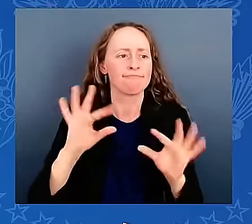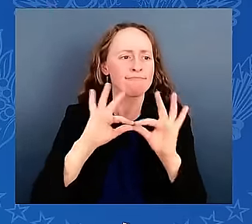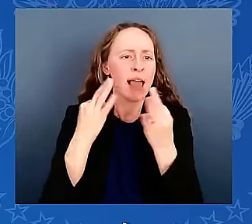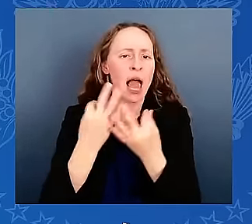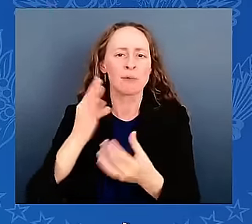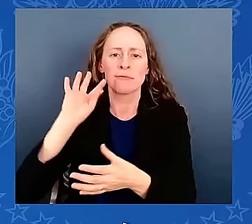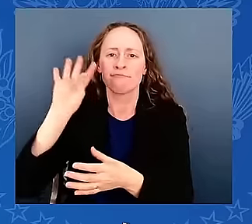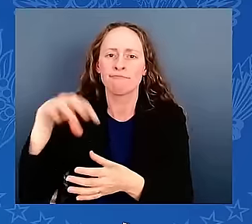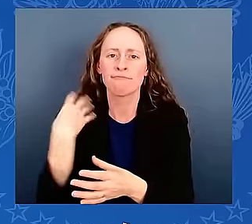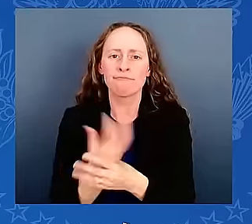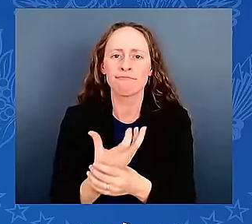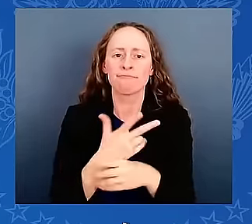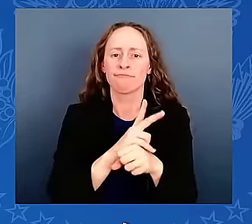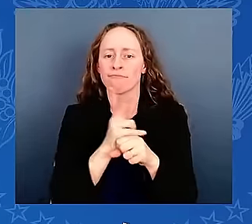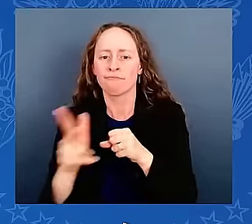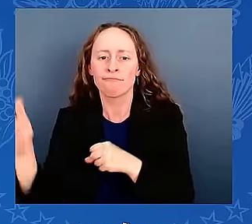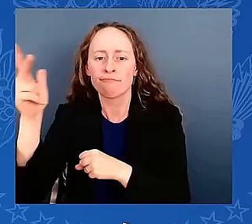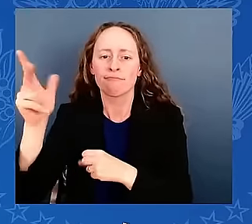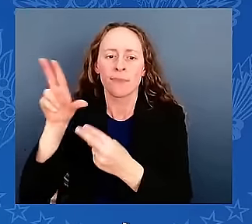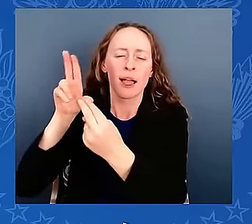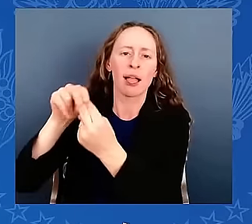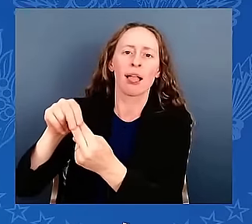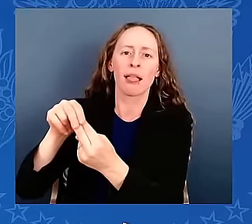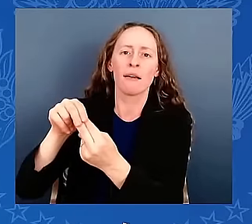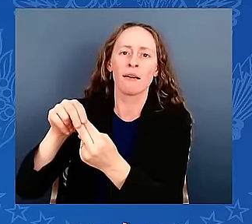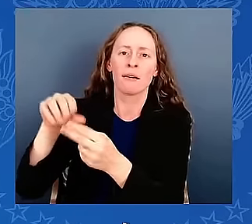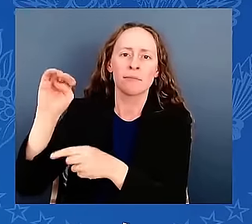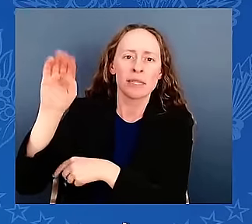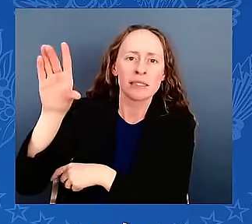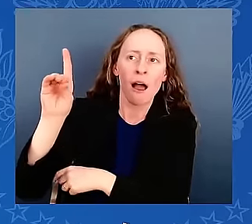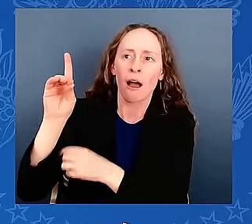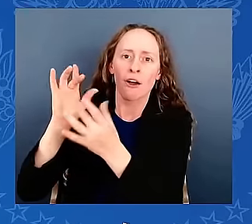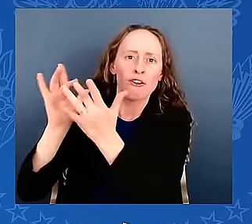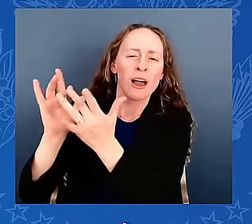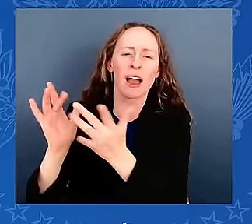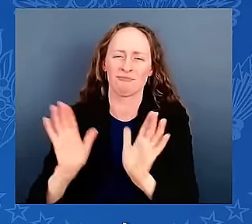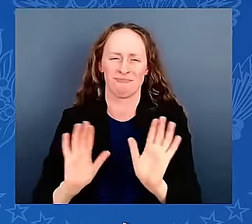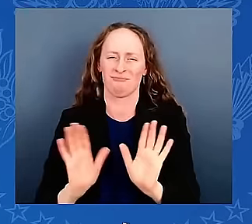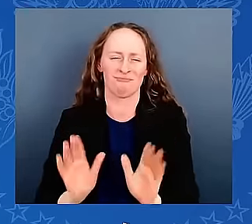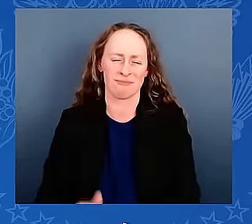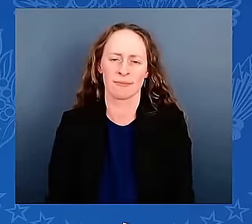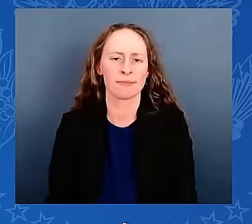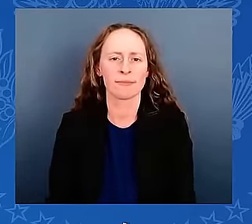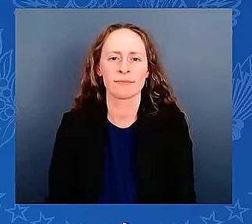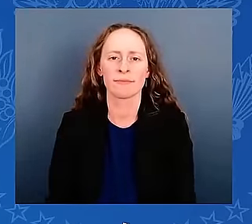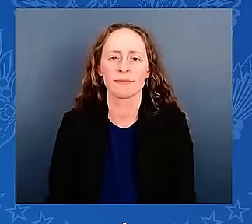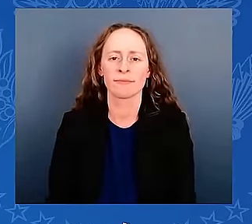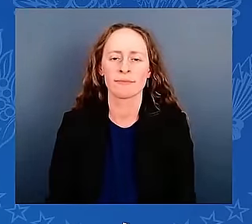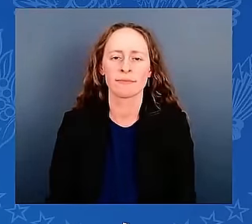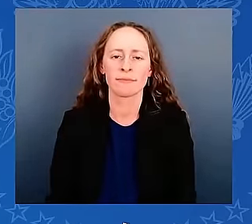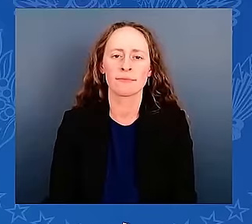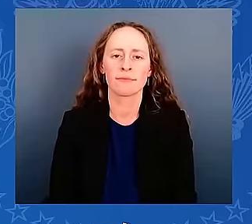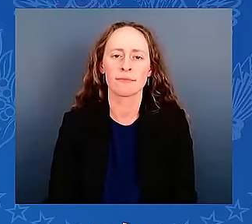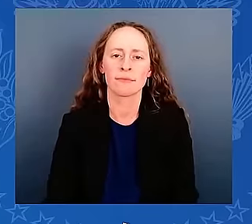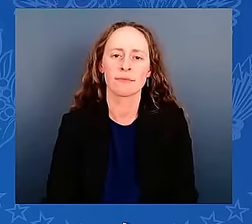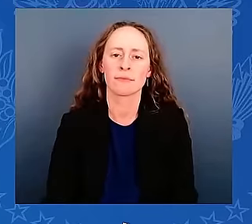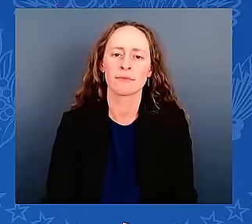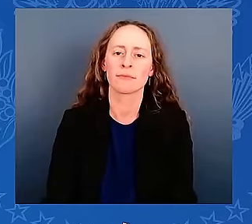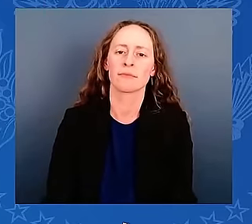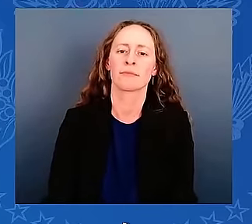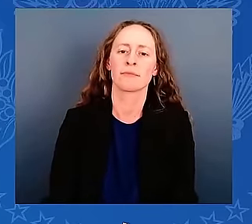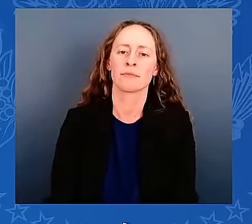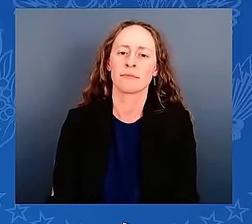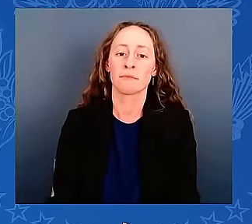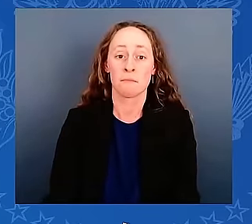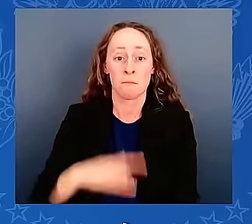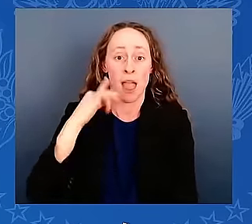And because of you, we're not only protecting Obamacare, you allowed me to increase it, making healthcare